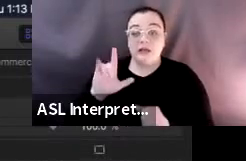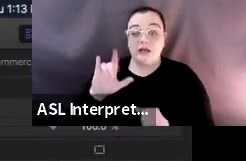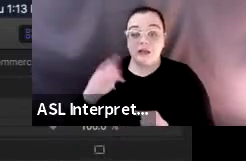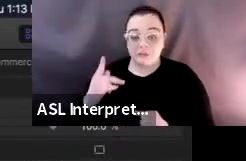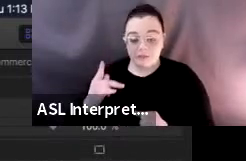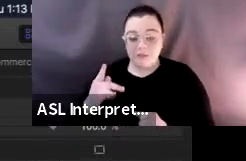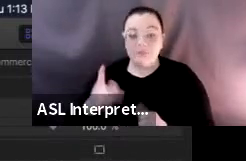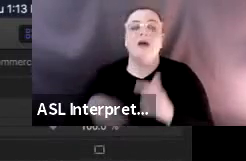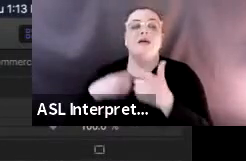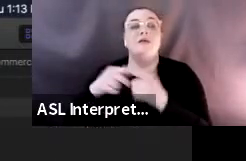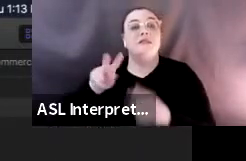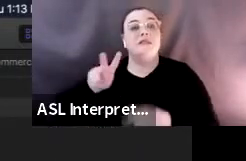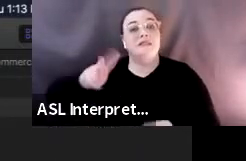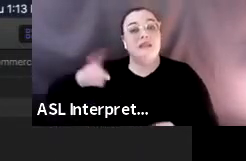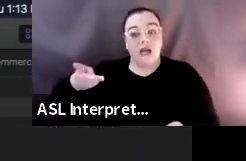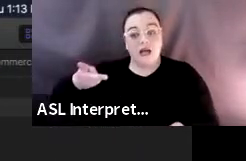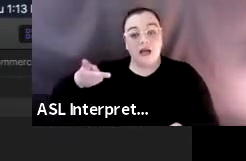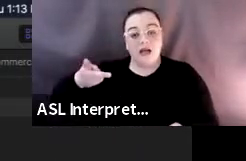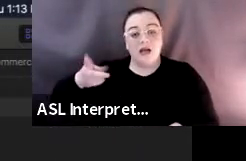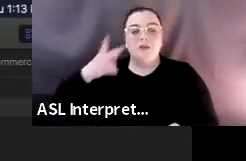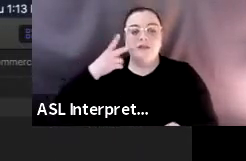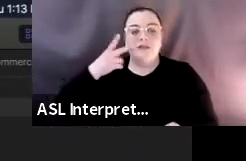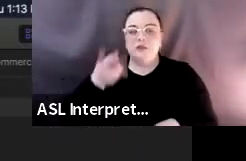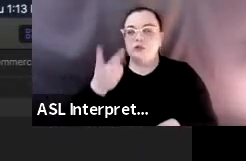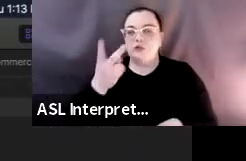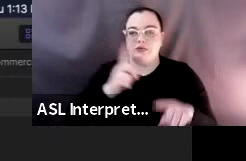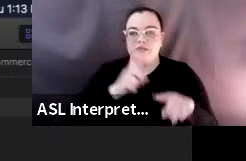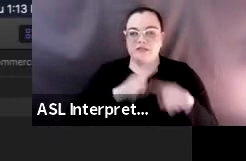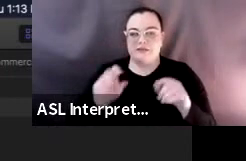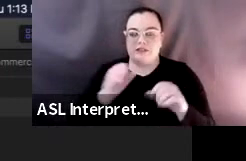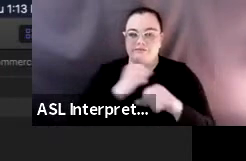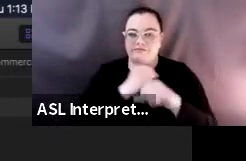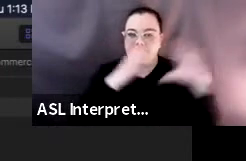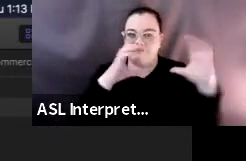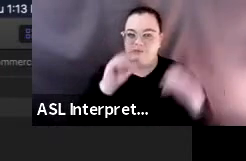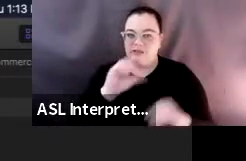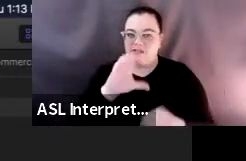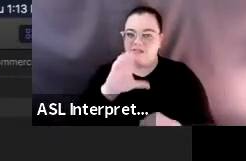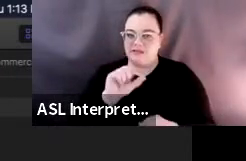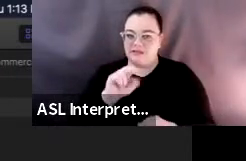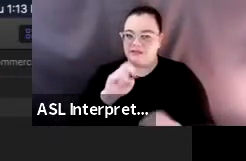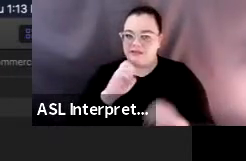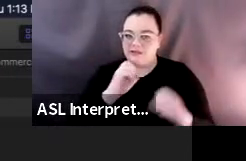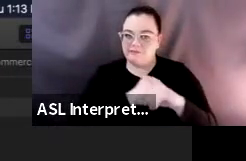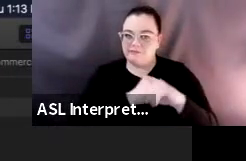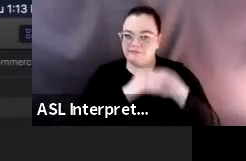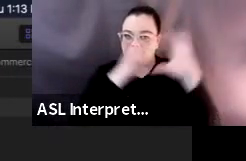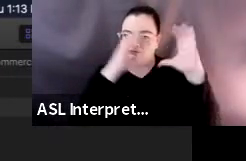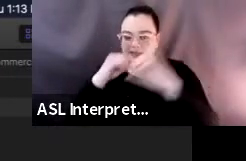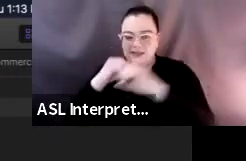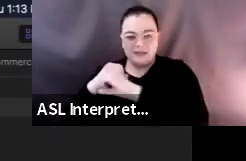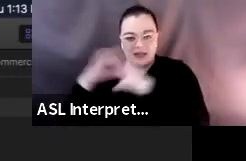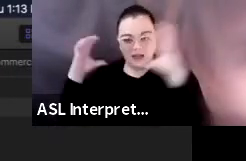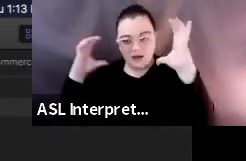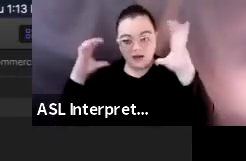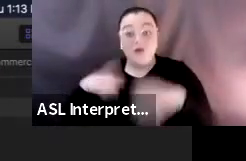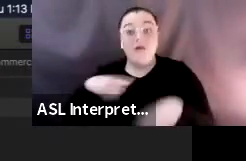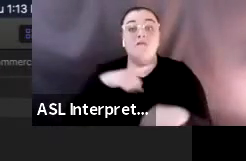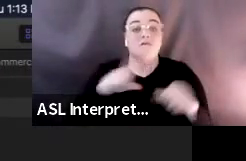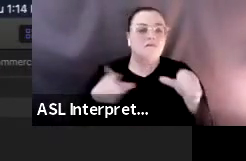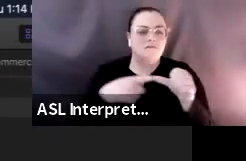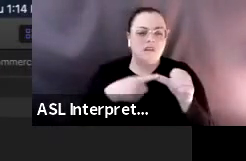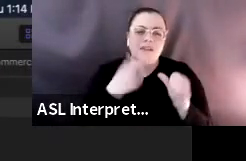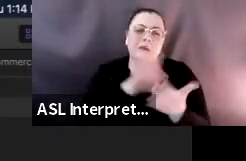go to my second clip. There are 2 different scenes that I had to do for this audition. In this one, you can see I'm sort of doing some paperwork,